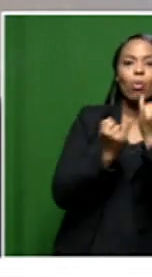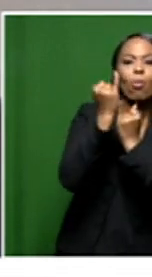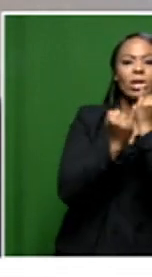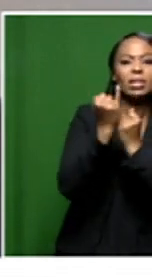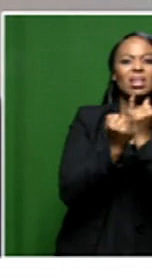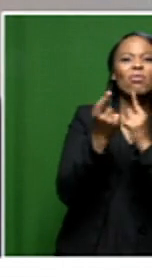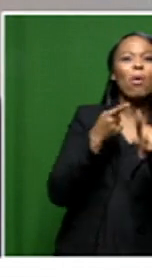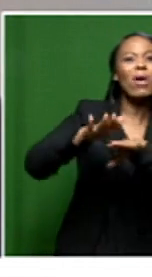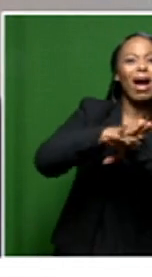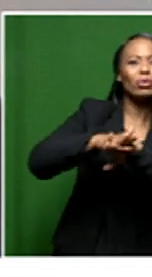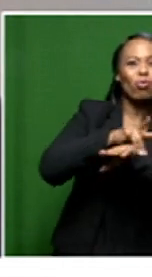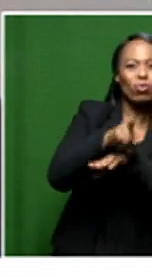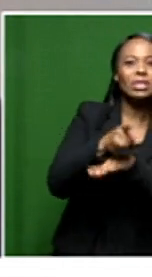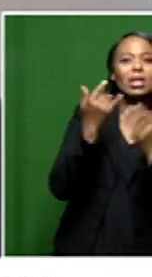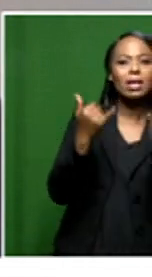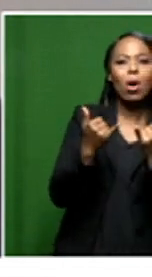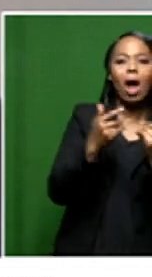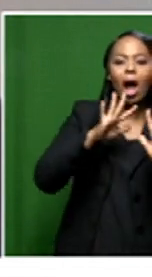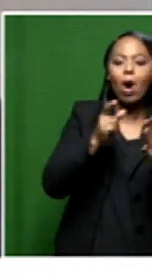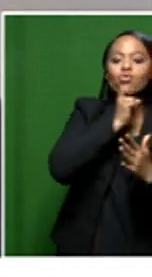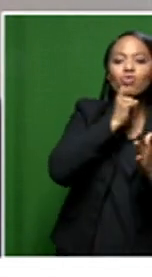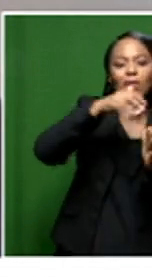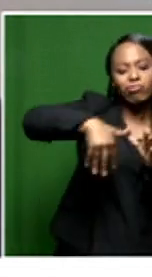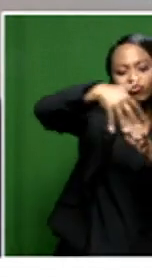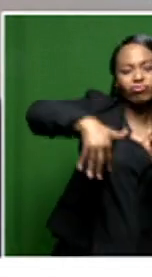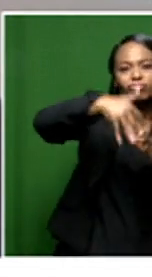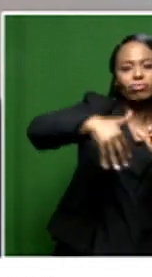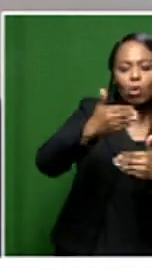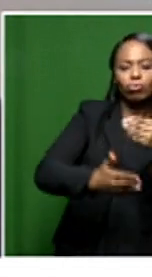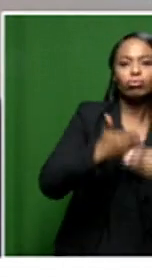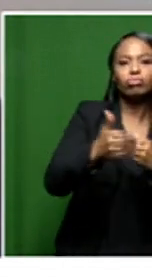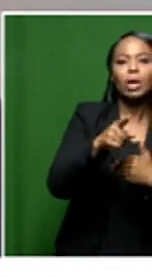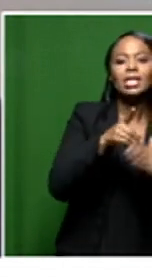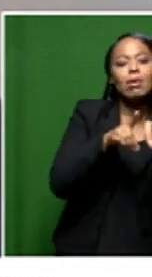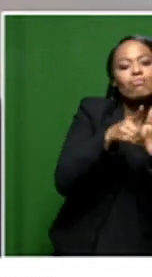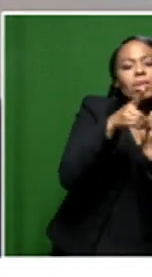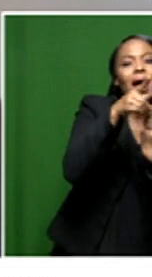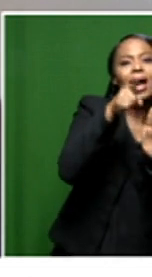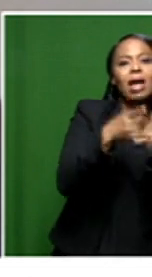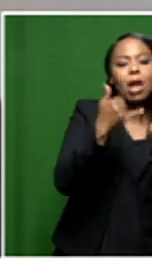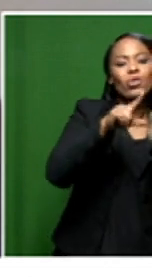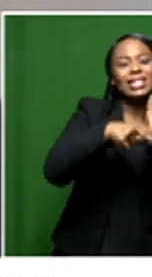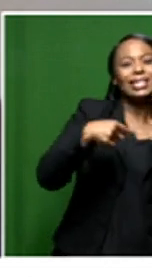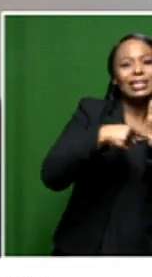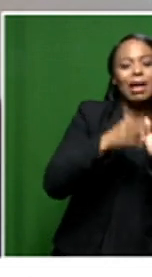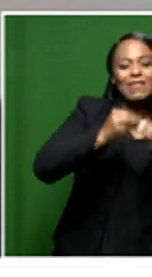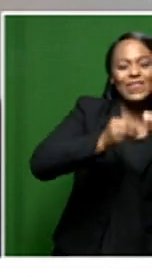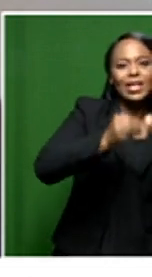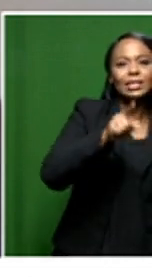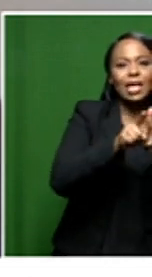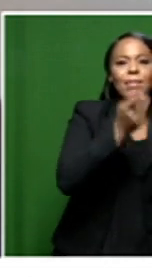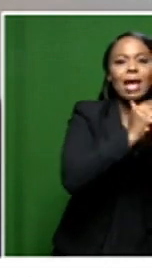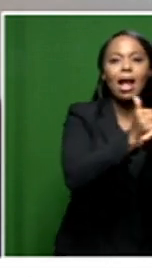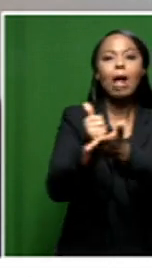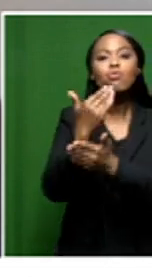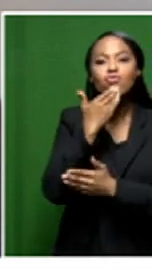Grassroots, as well as the Washing Machine Project, to find the optimal way to improve my design, as well as to get it out to the people being low-income